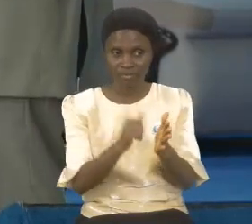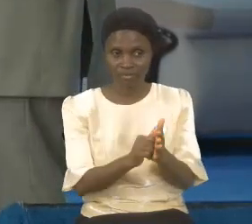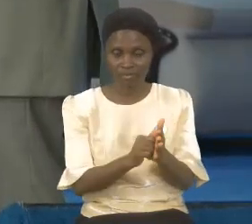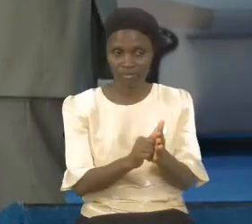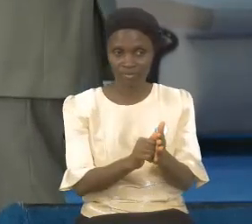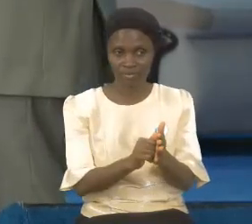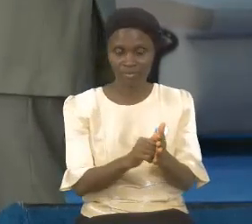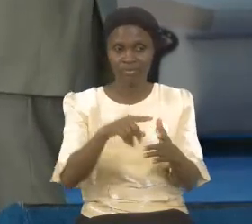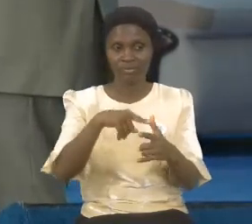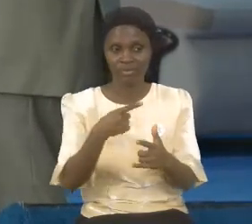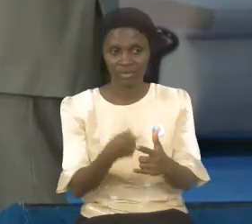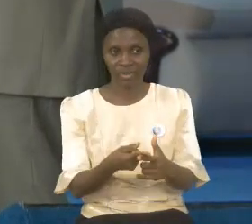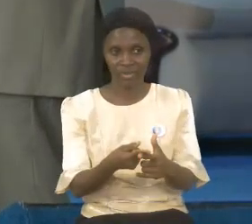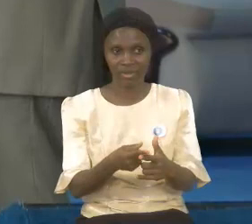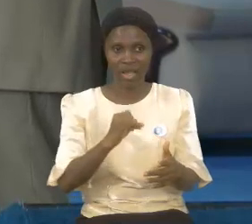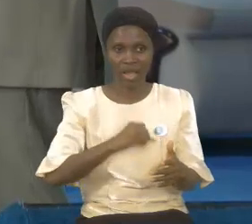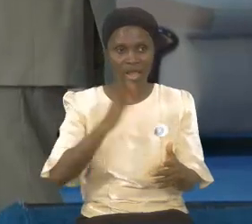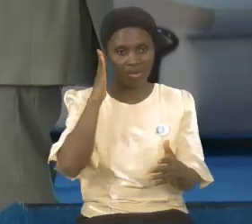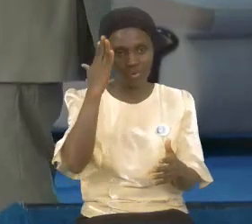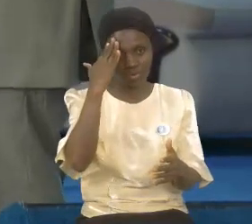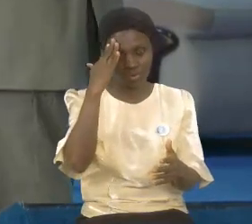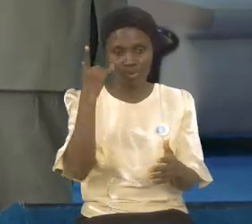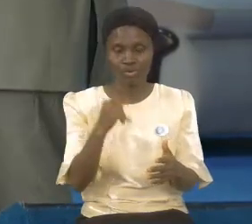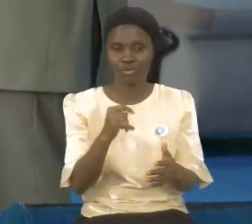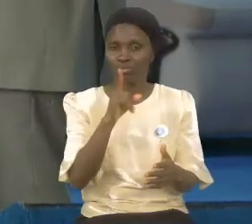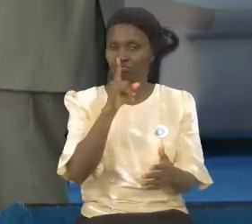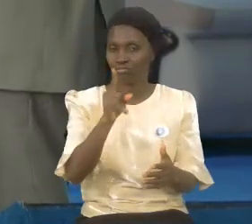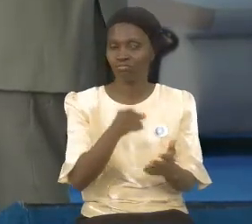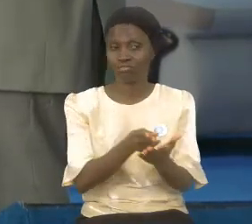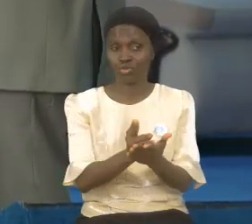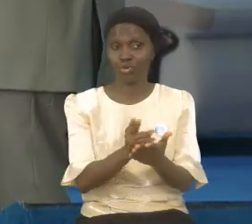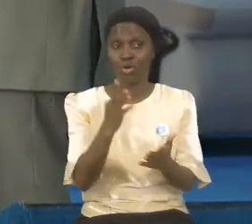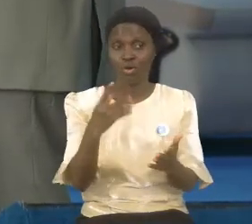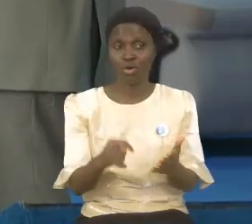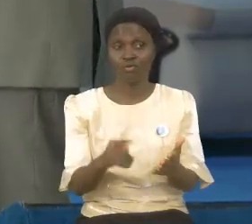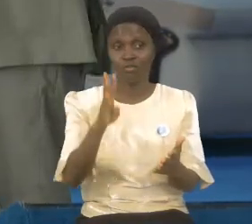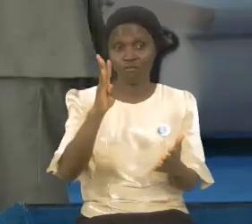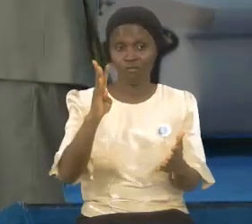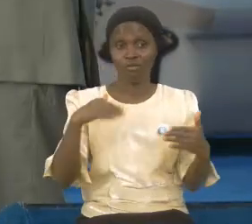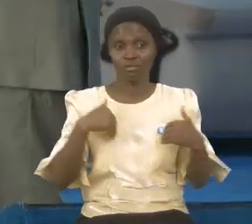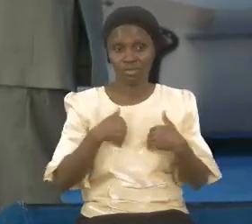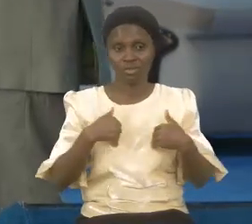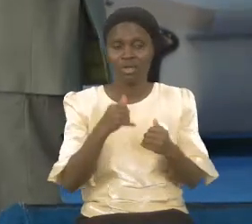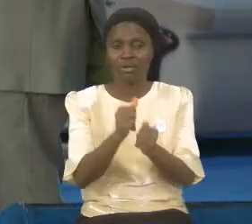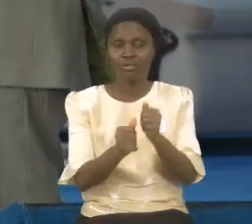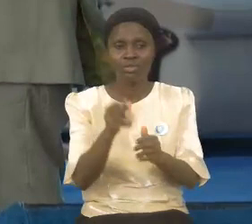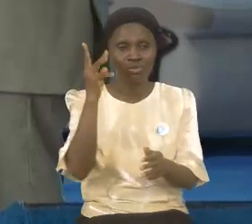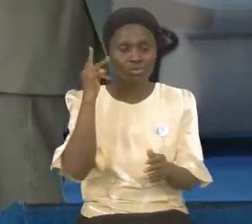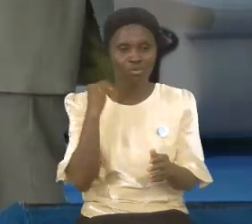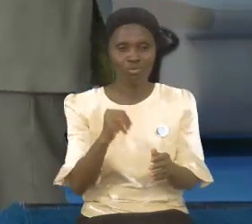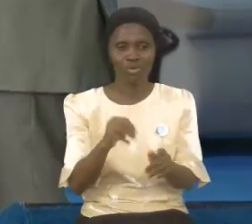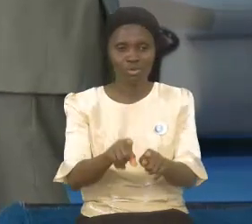19, then I would know the truth of the fourth beast, which was